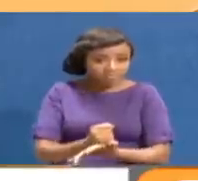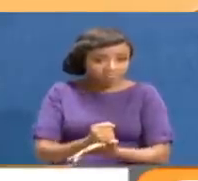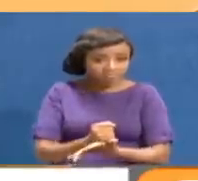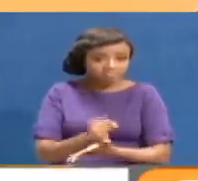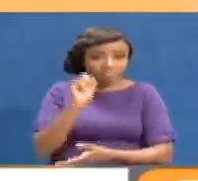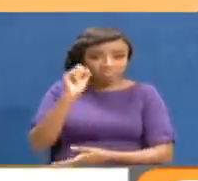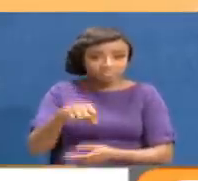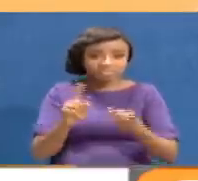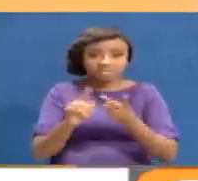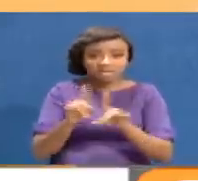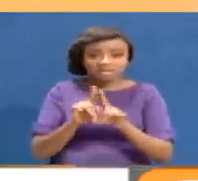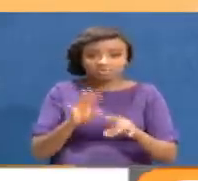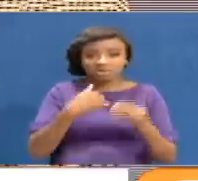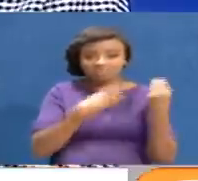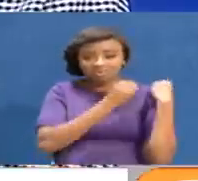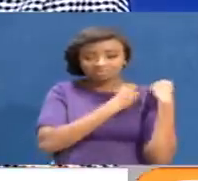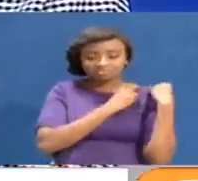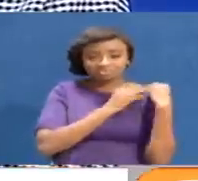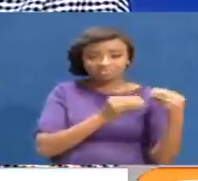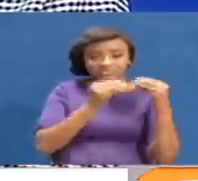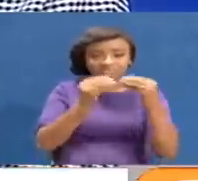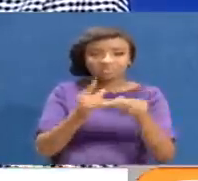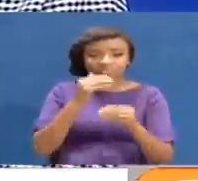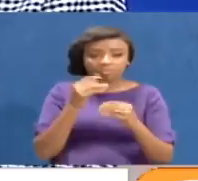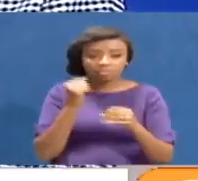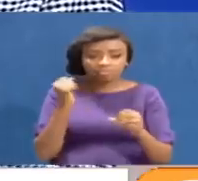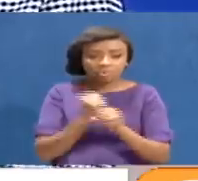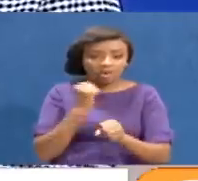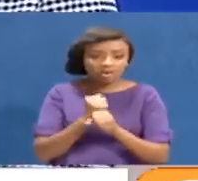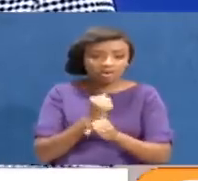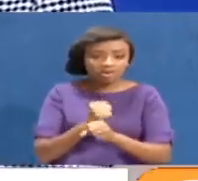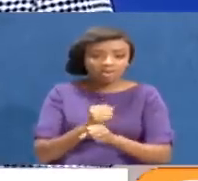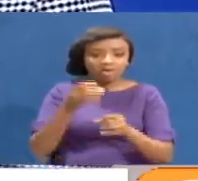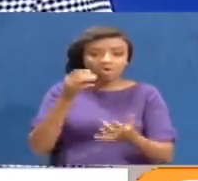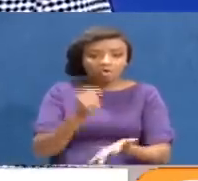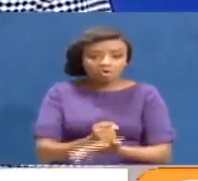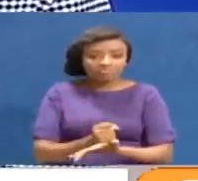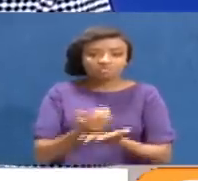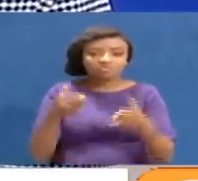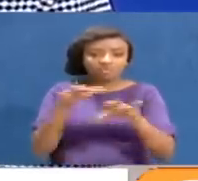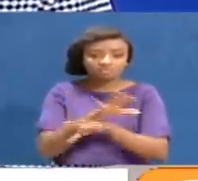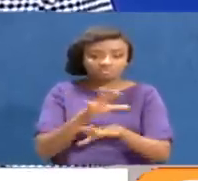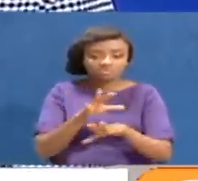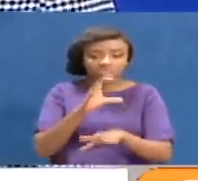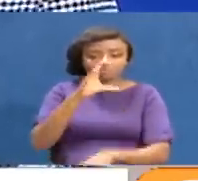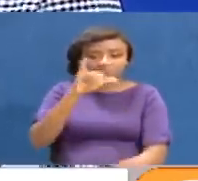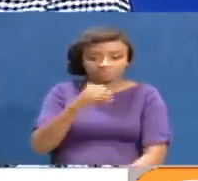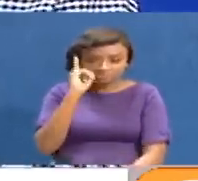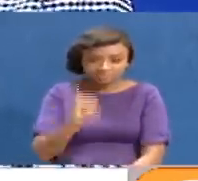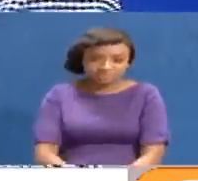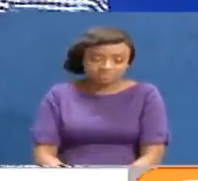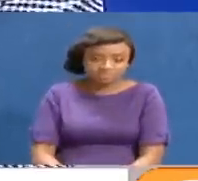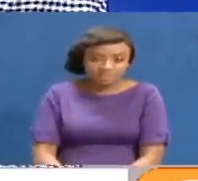Yes. And that task is currently being done by the office of the Deputy Chief Justice,